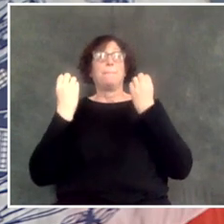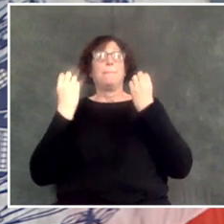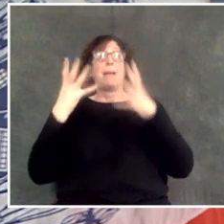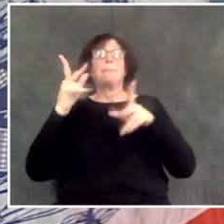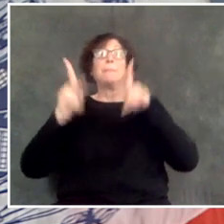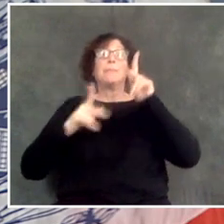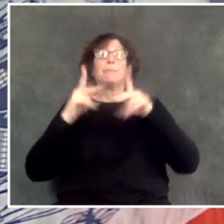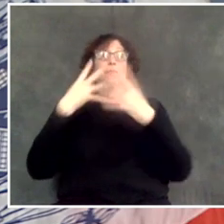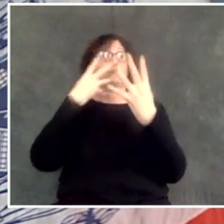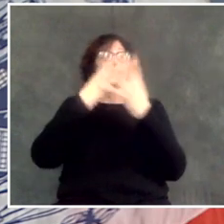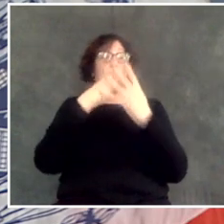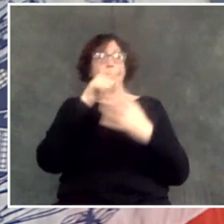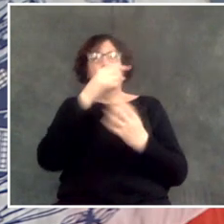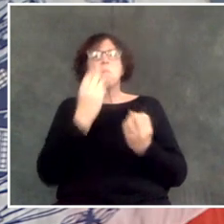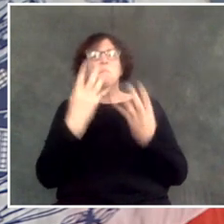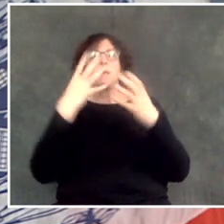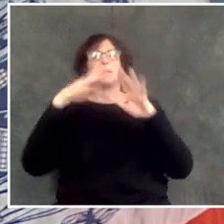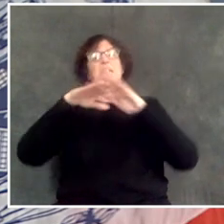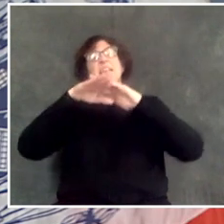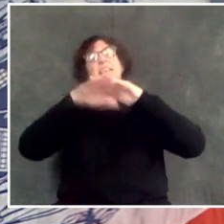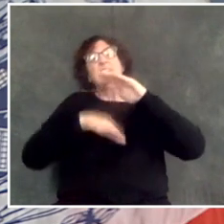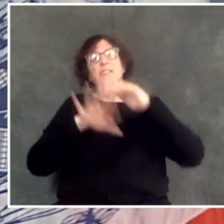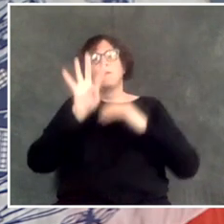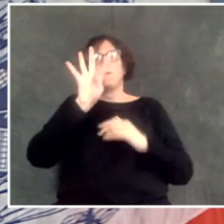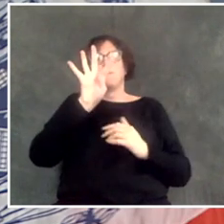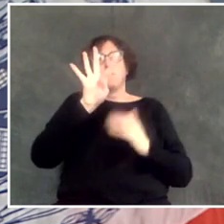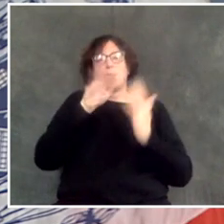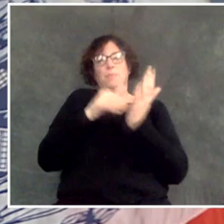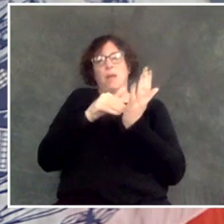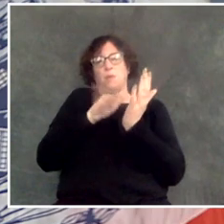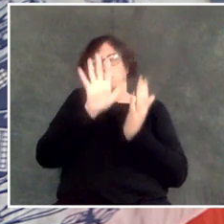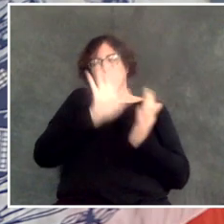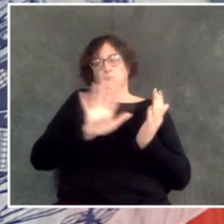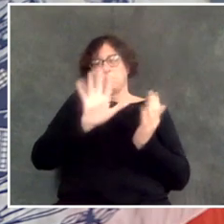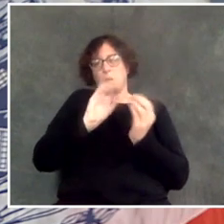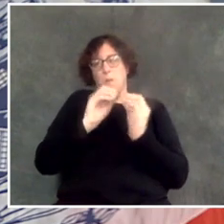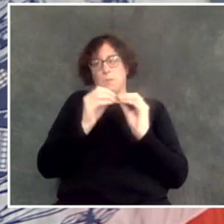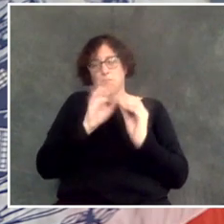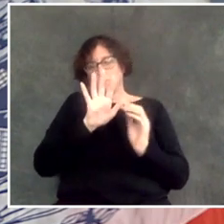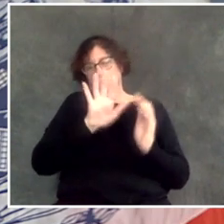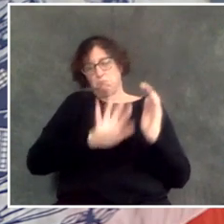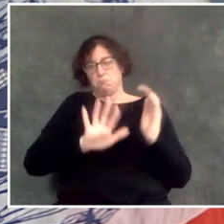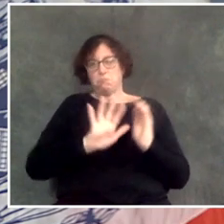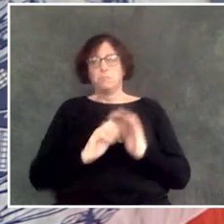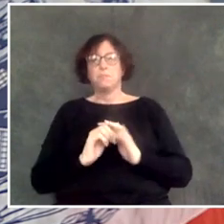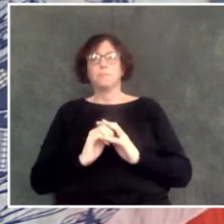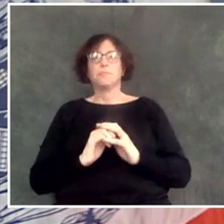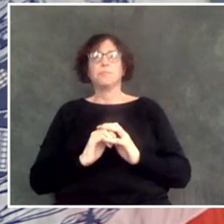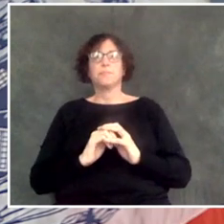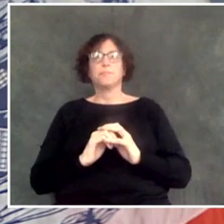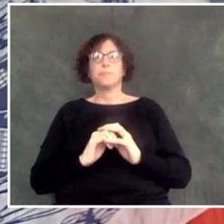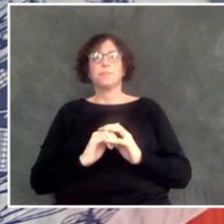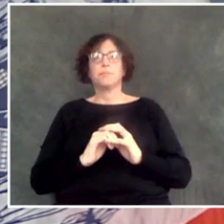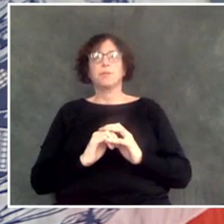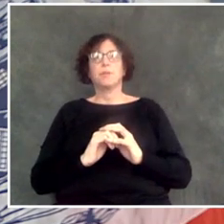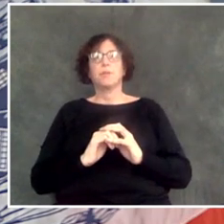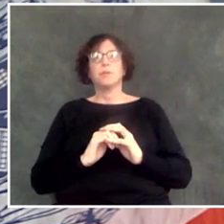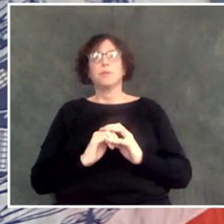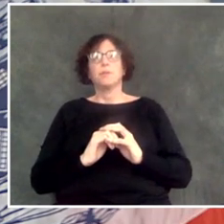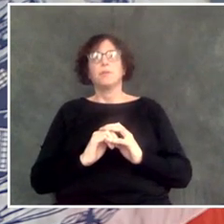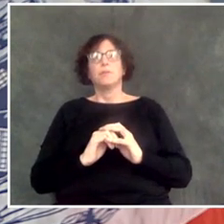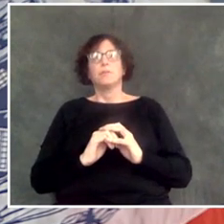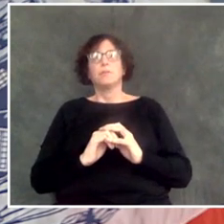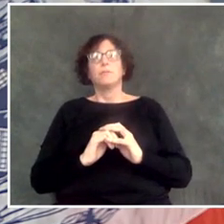that will keep declining, at least meaningfully. And that is one of the best things we can do to just create